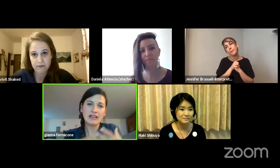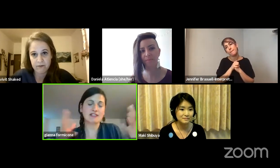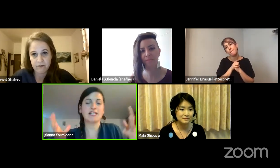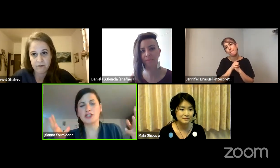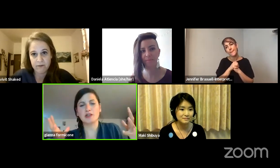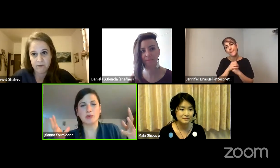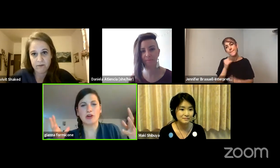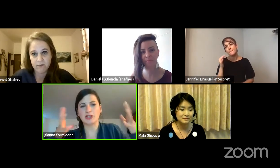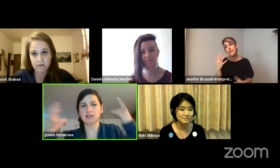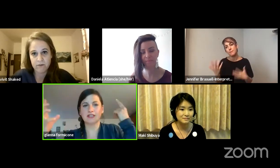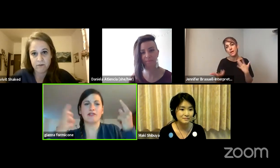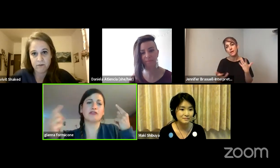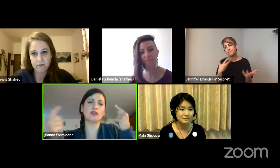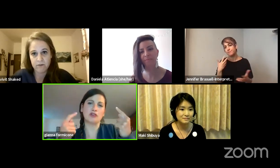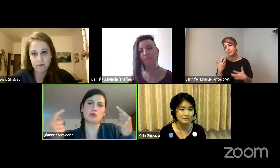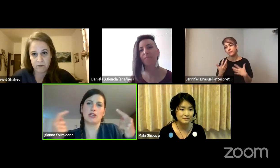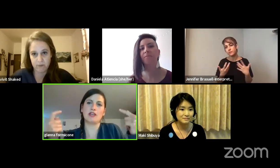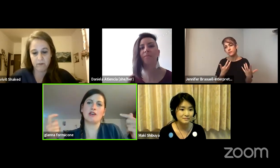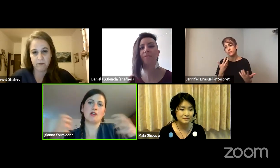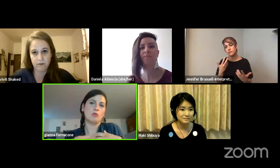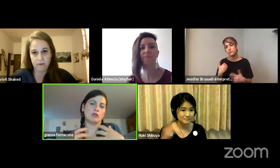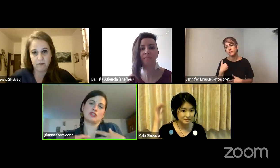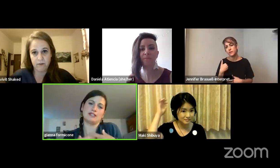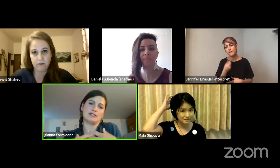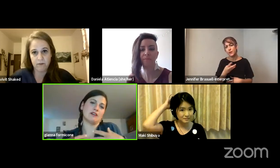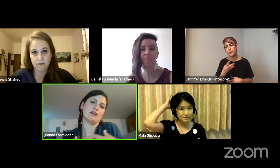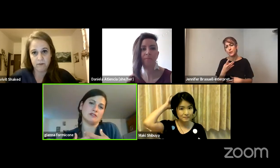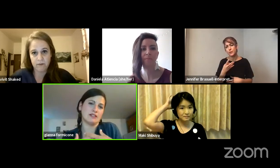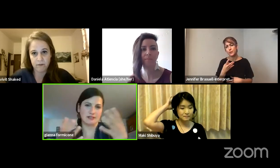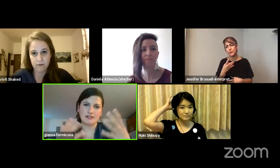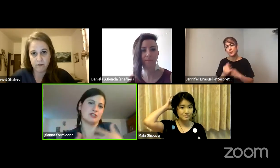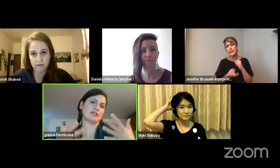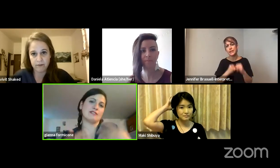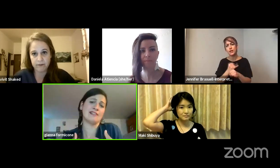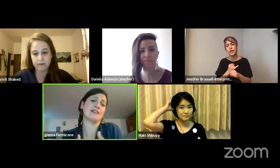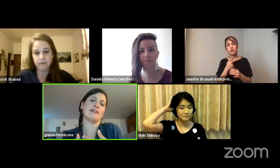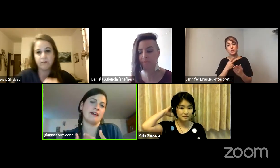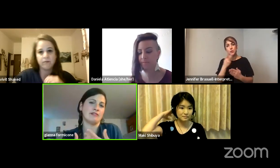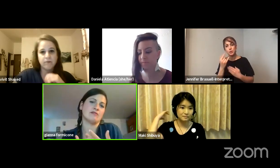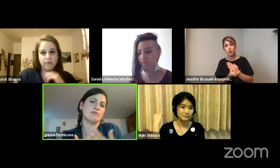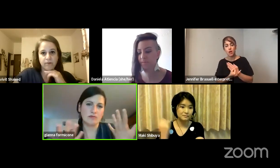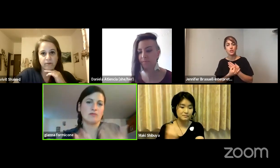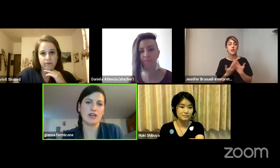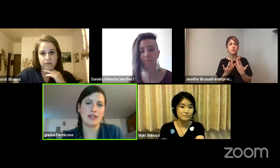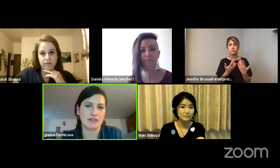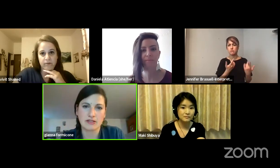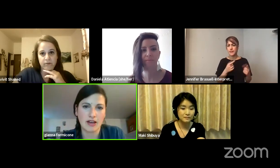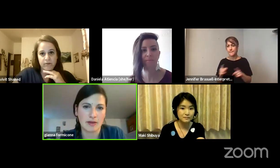some international projects, and of course we were just in contact digitally, and